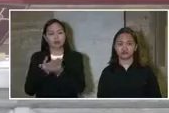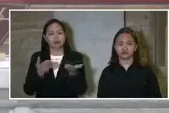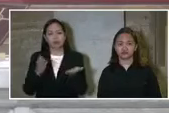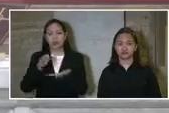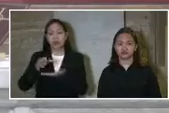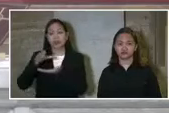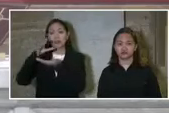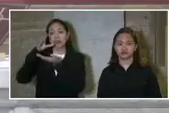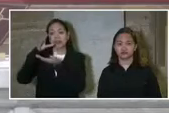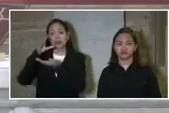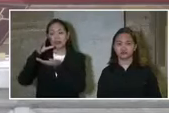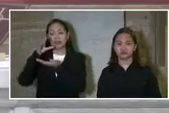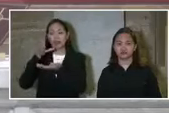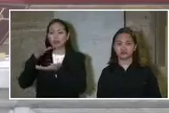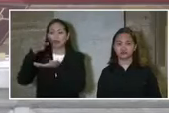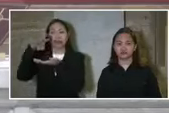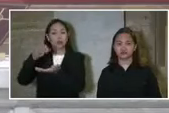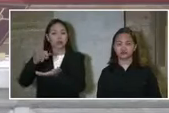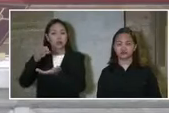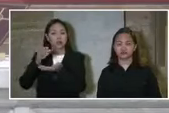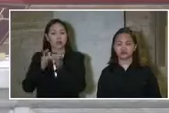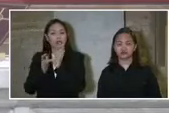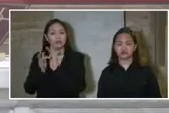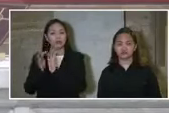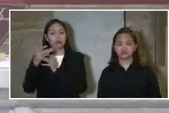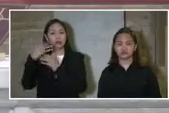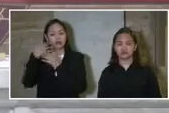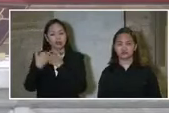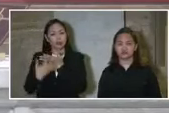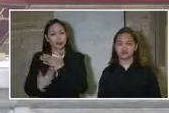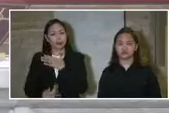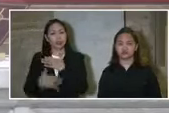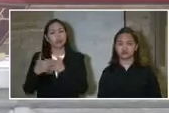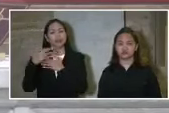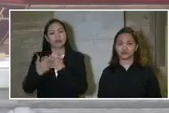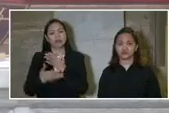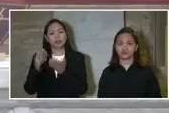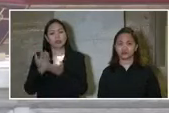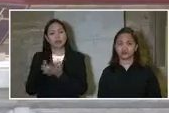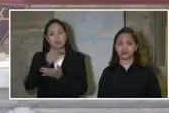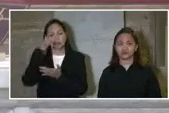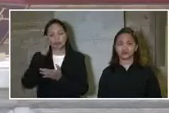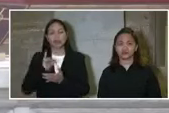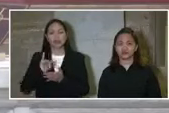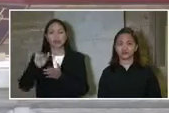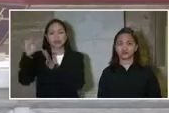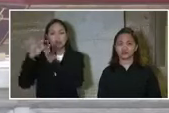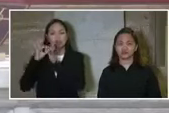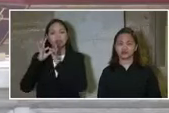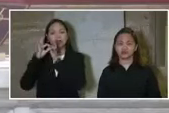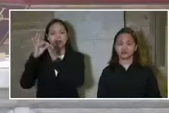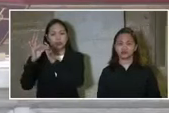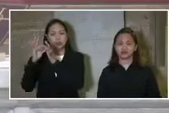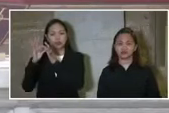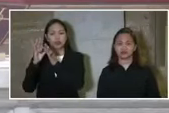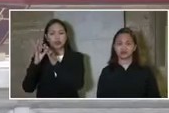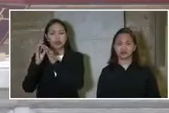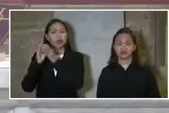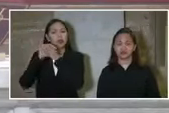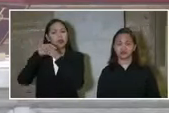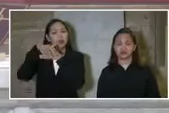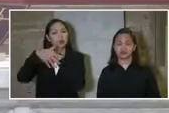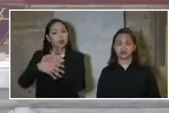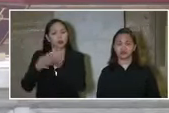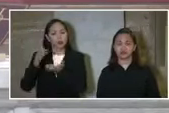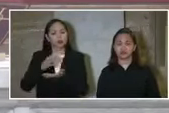it, for this is the chalice of my blood, the blood of the new and eternal covenant, which will be poured